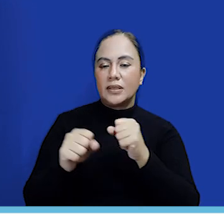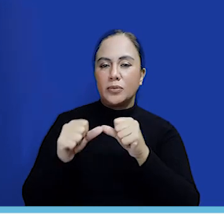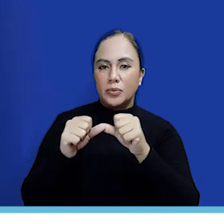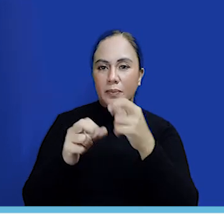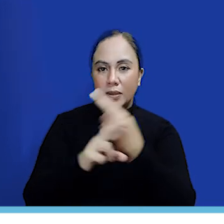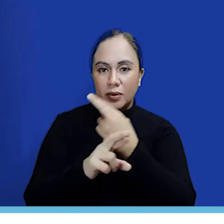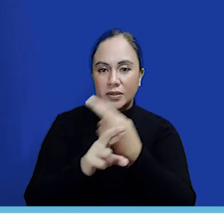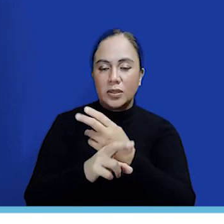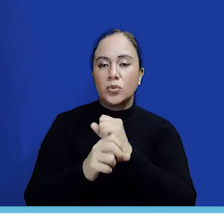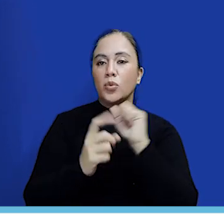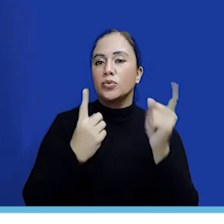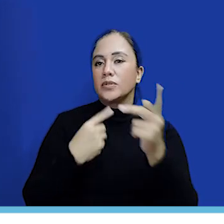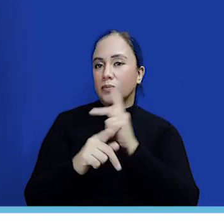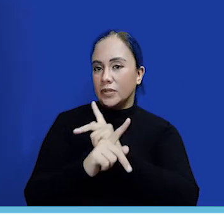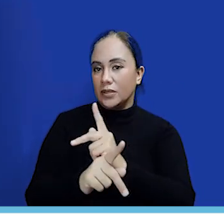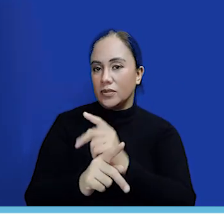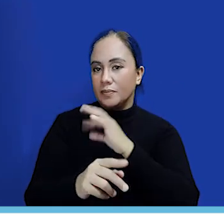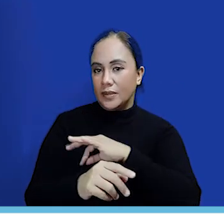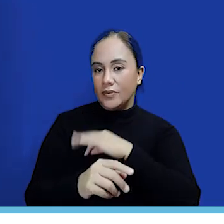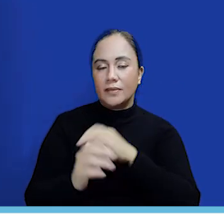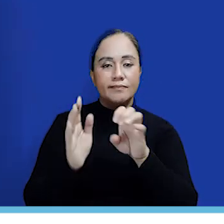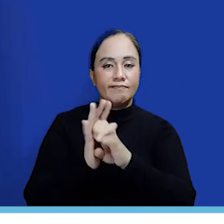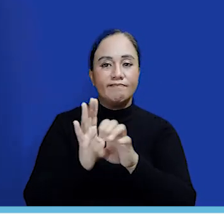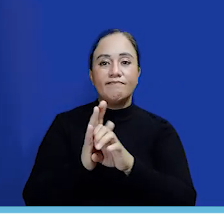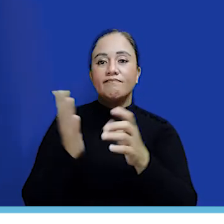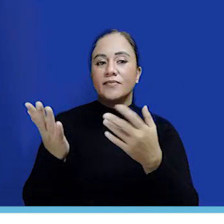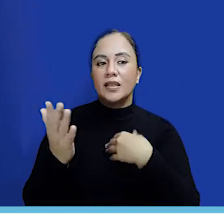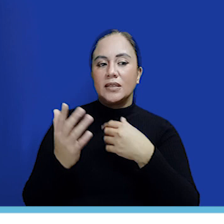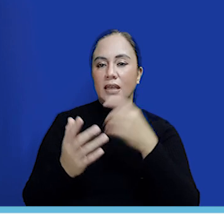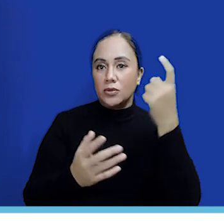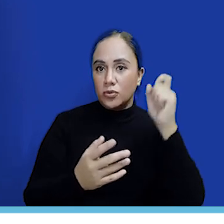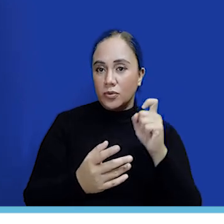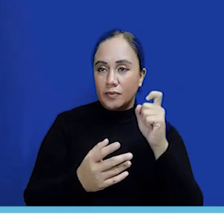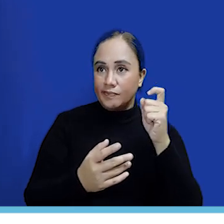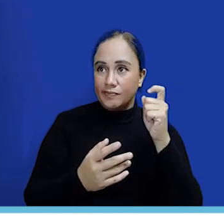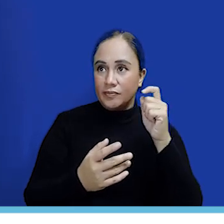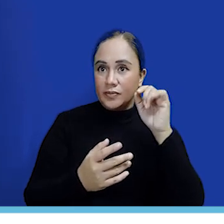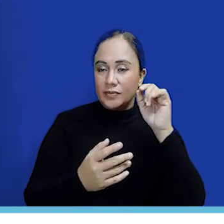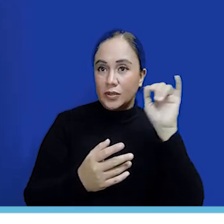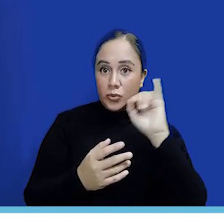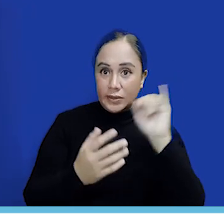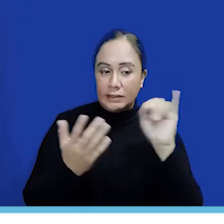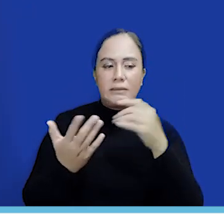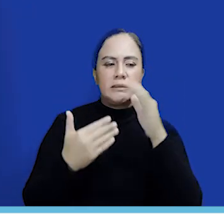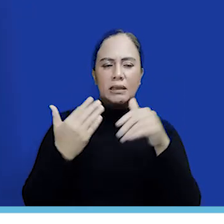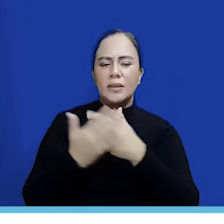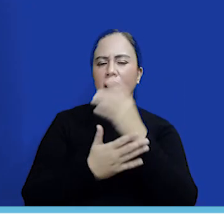security of tenure and social protection benefits, such as health insurances. According to one